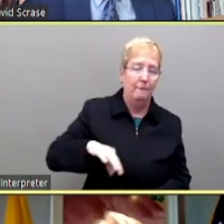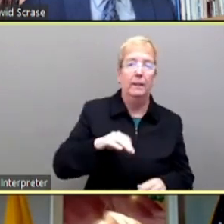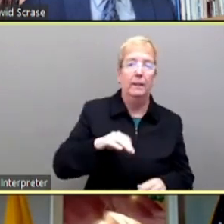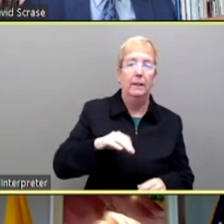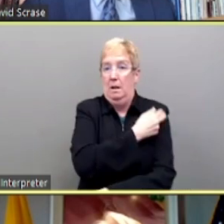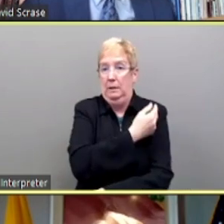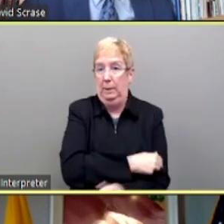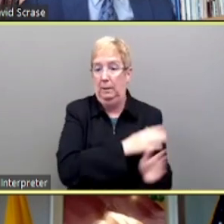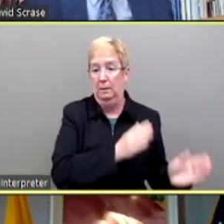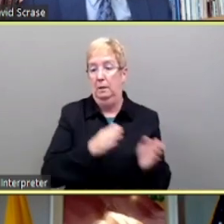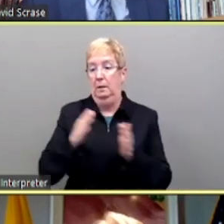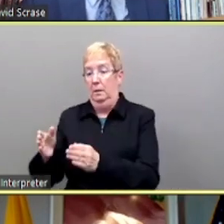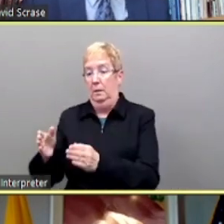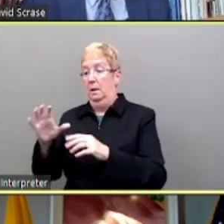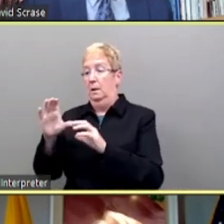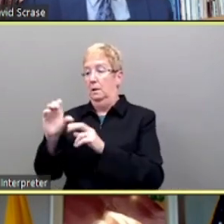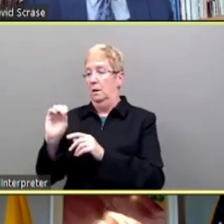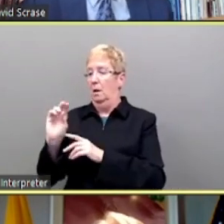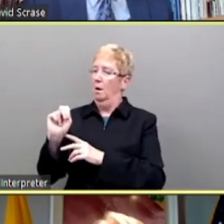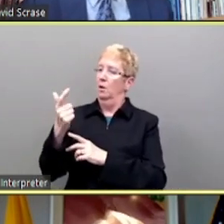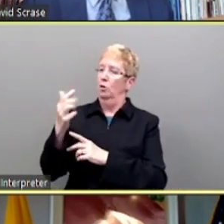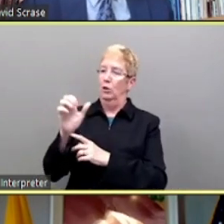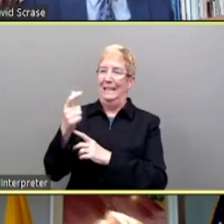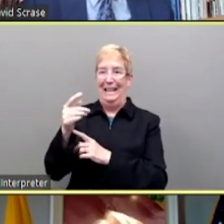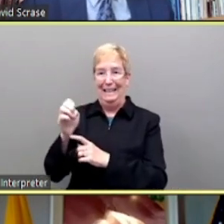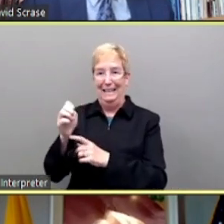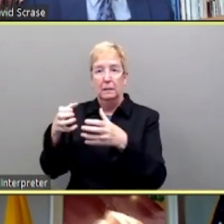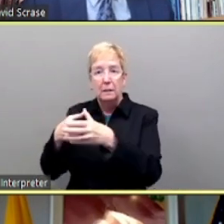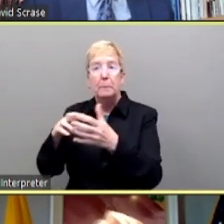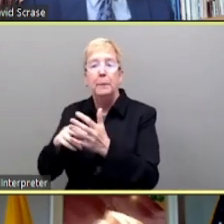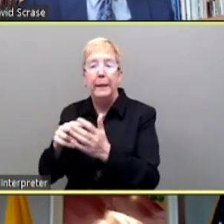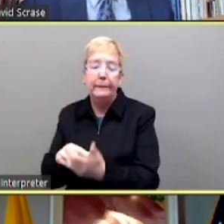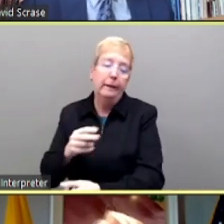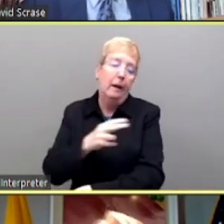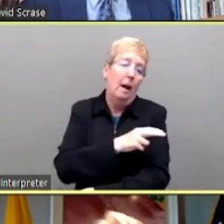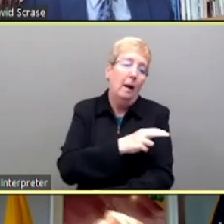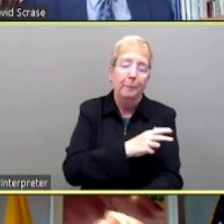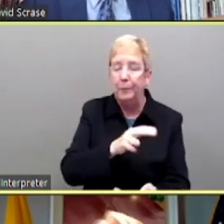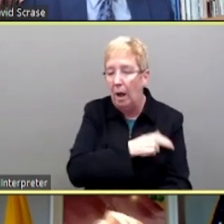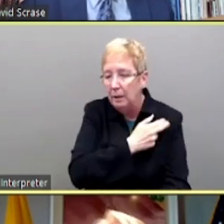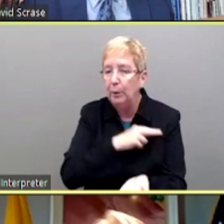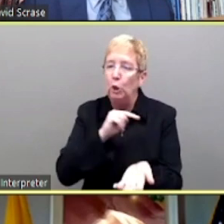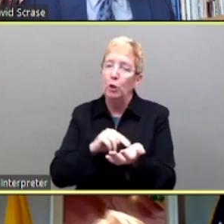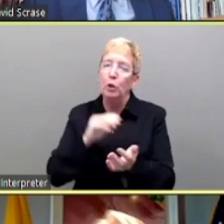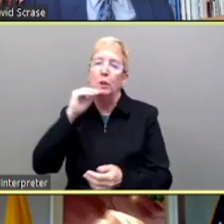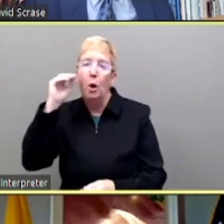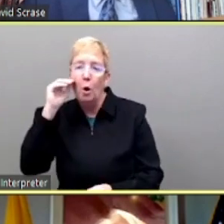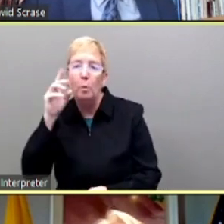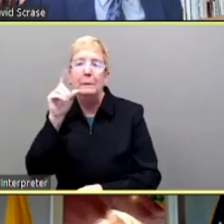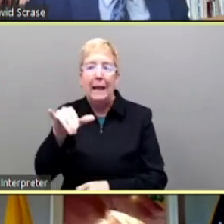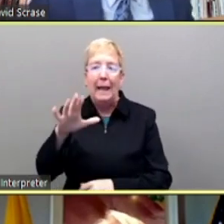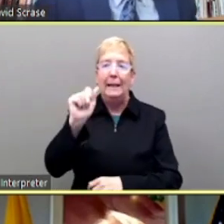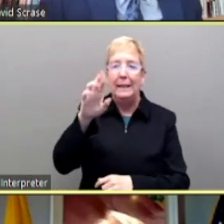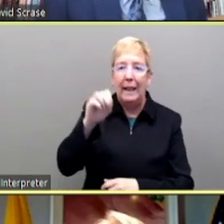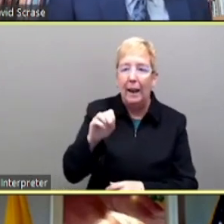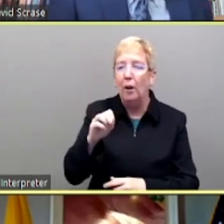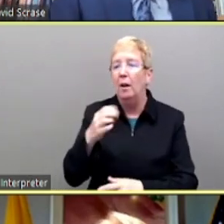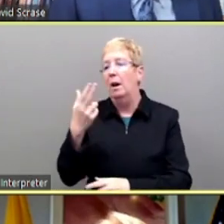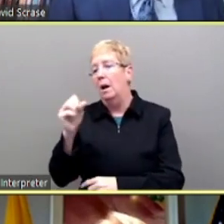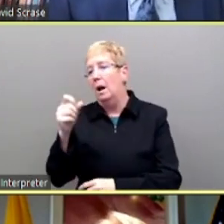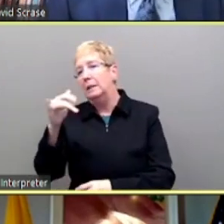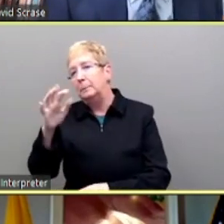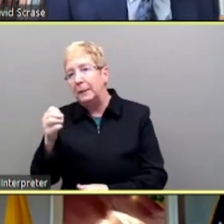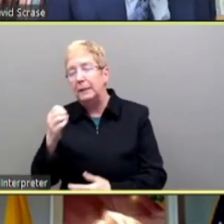that includes nursing homes, assisted living, adult daycares, hospice, rehab, state correctional